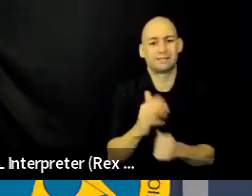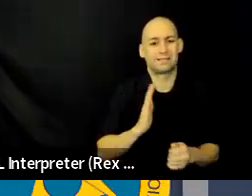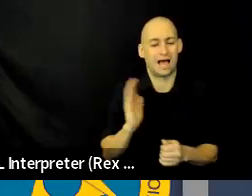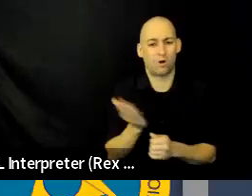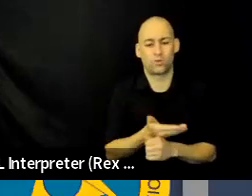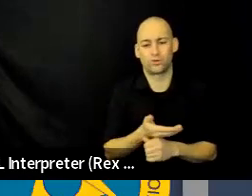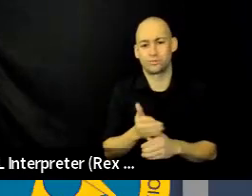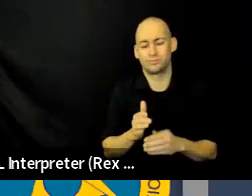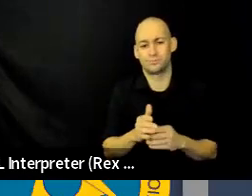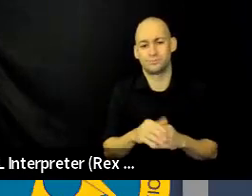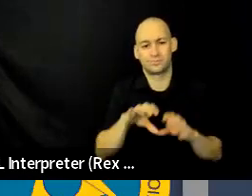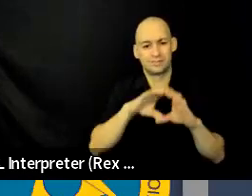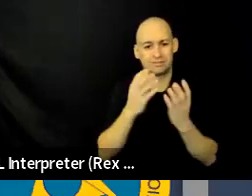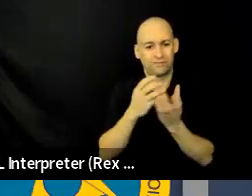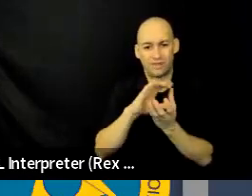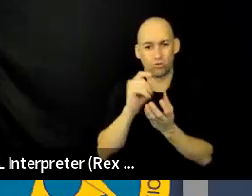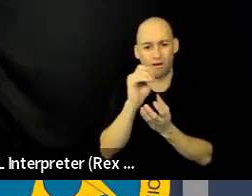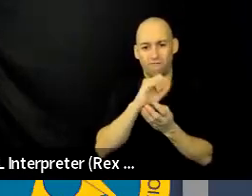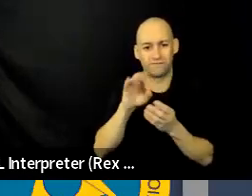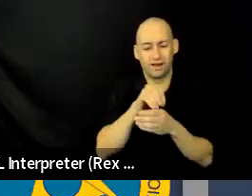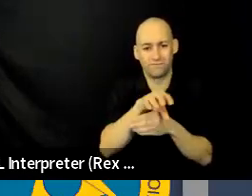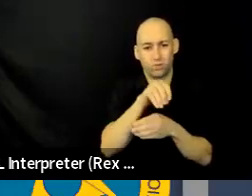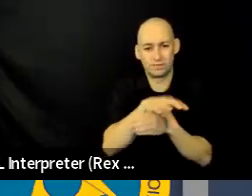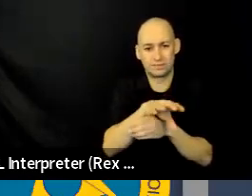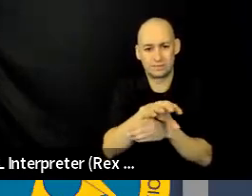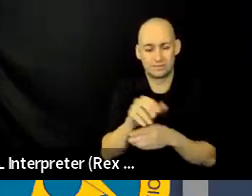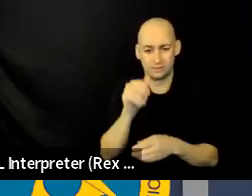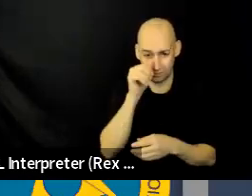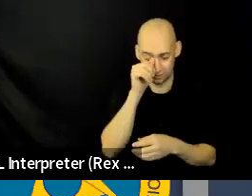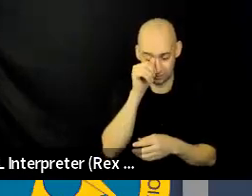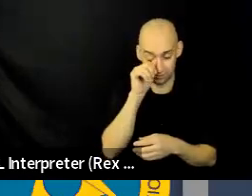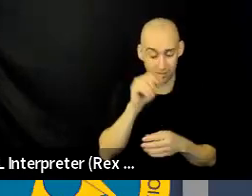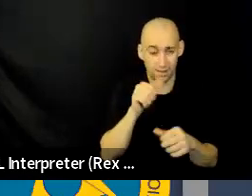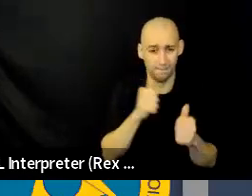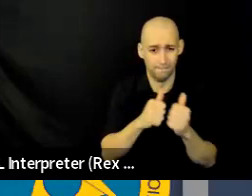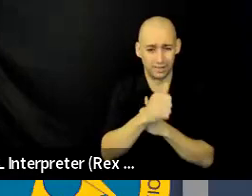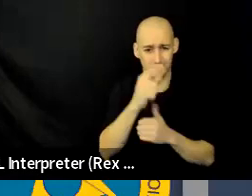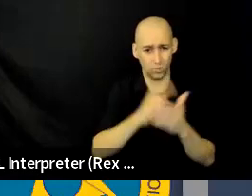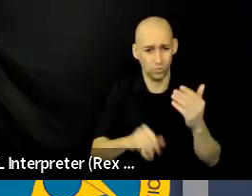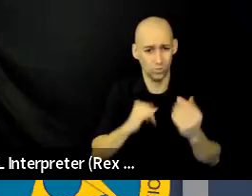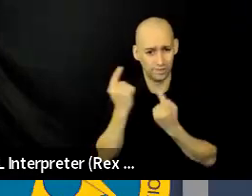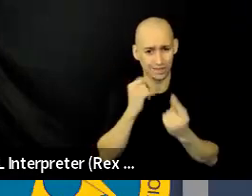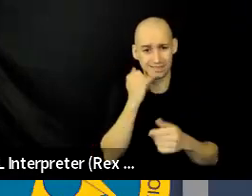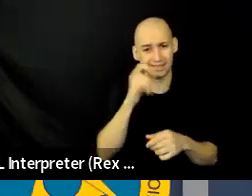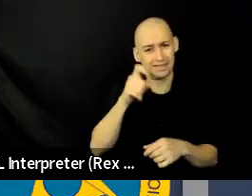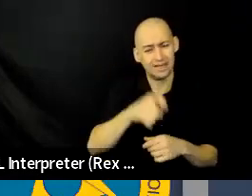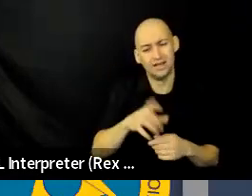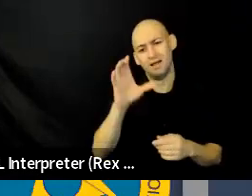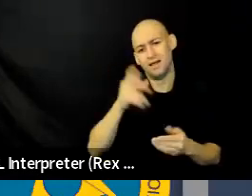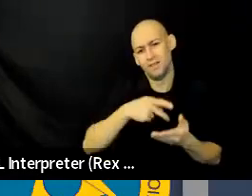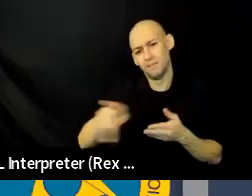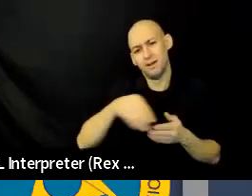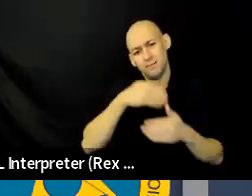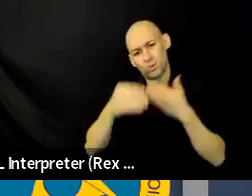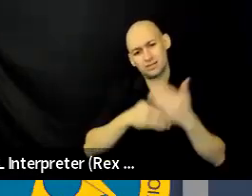just are beyond what we think would be needed and appropriate. But that's, again, the compensation process will